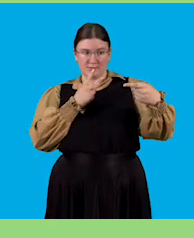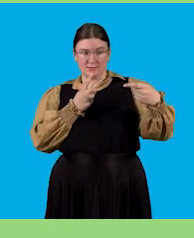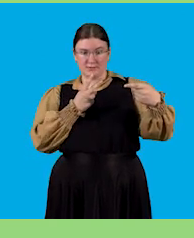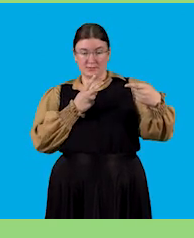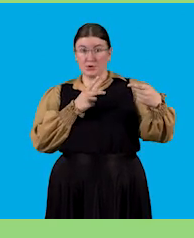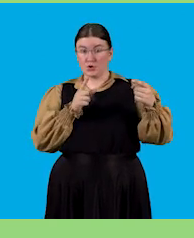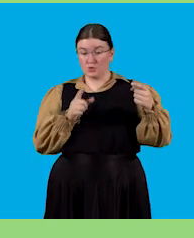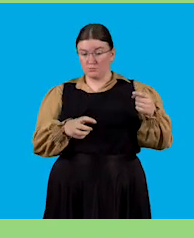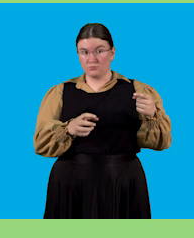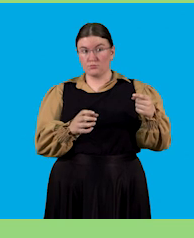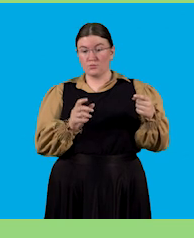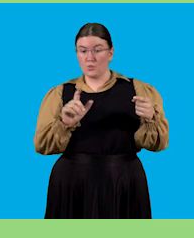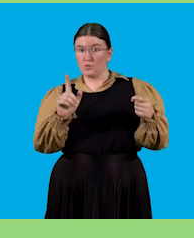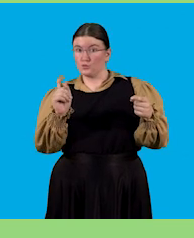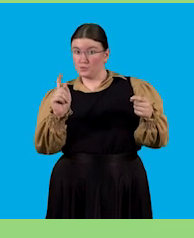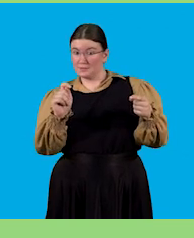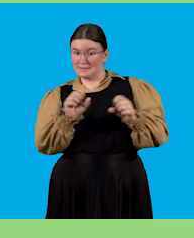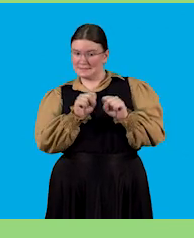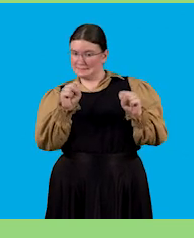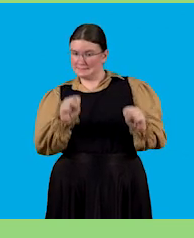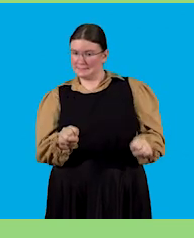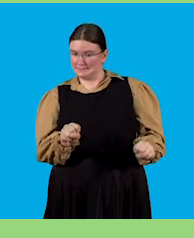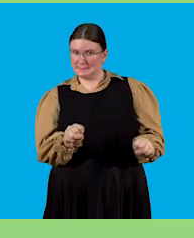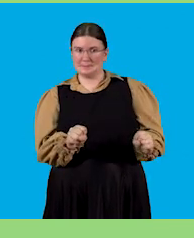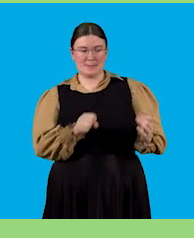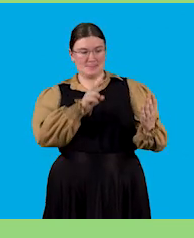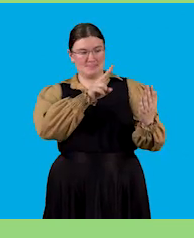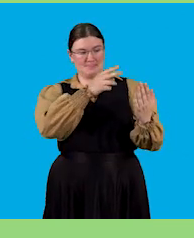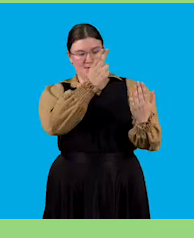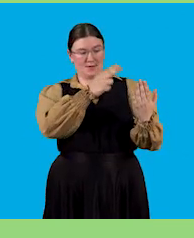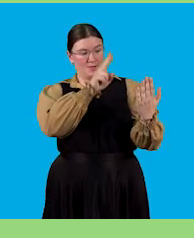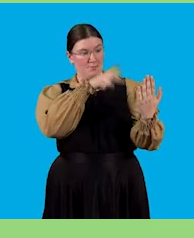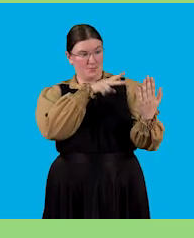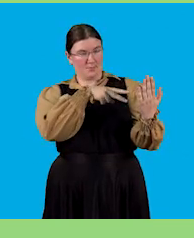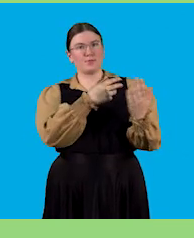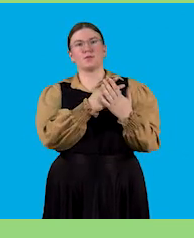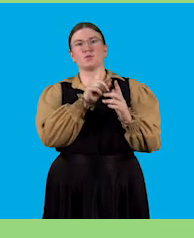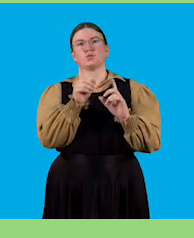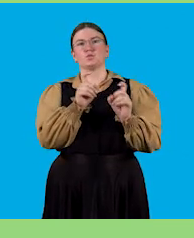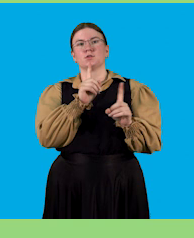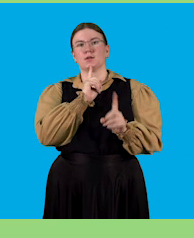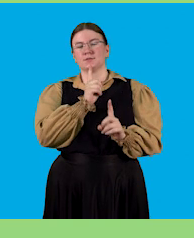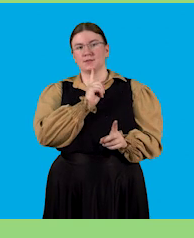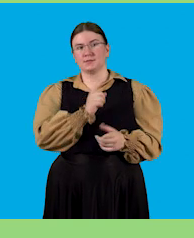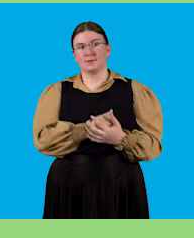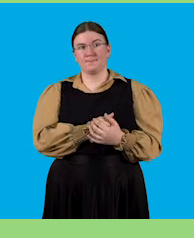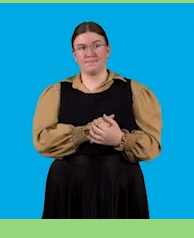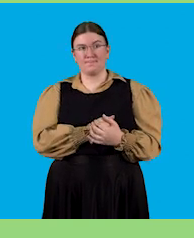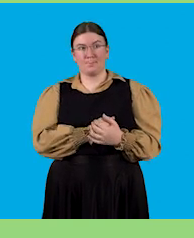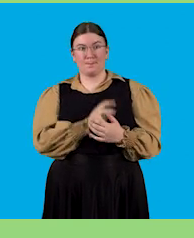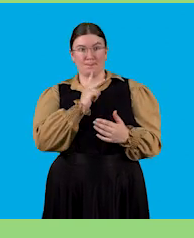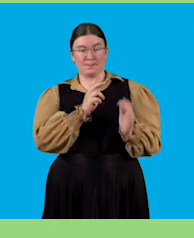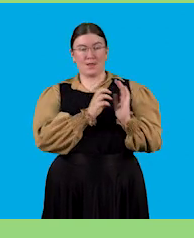diagram of the urinary system to answer the questions that follow. There we have an example of the